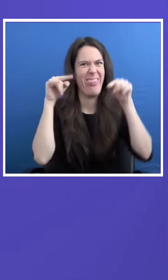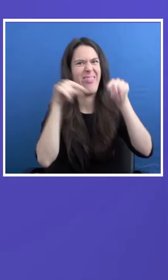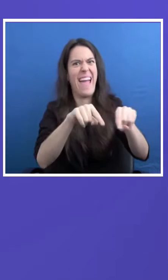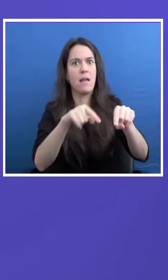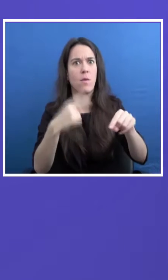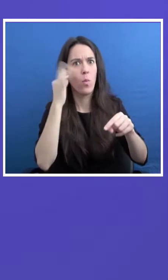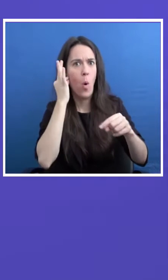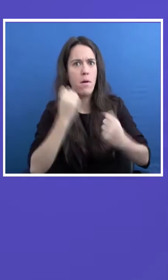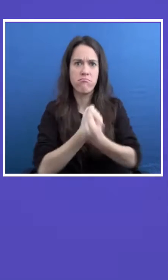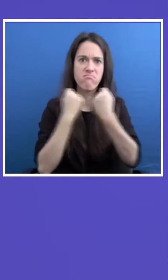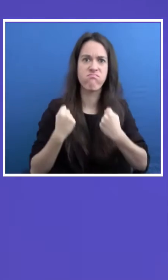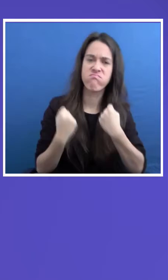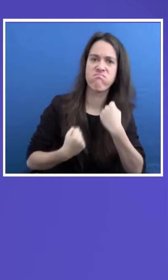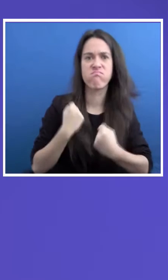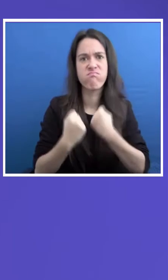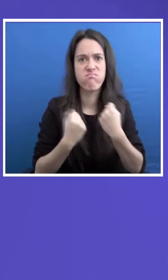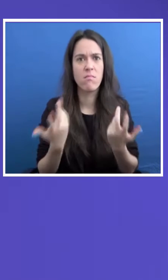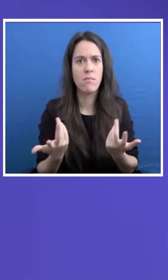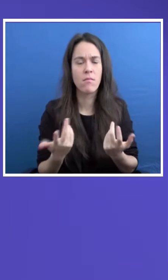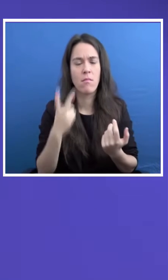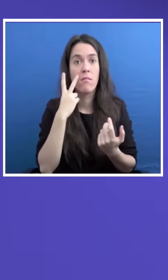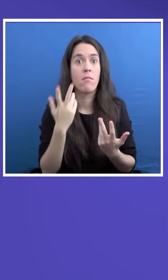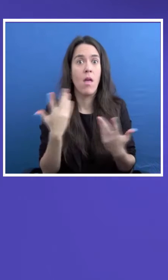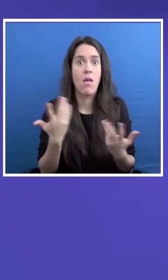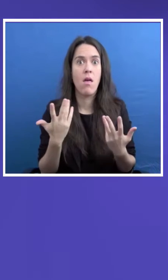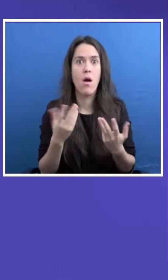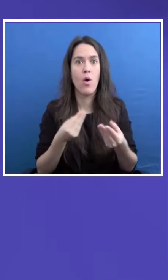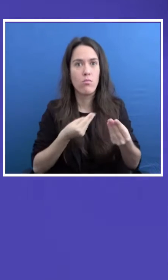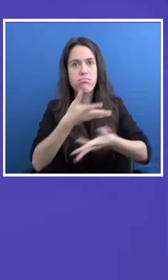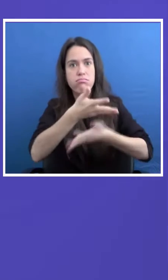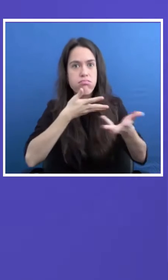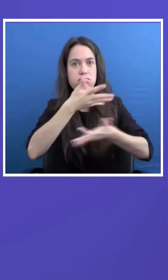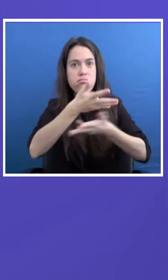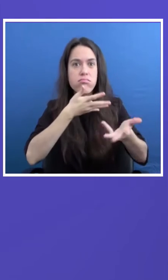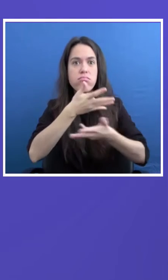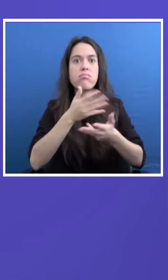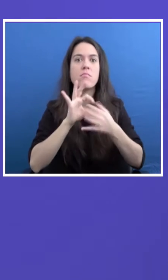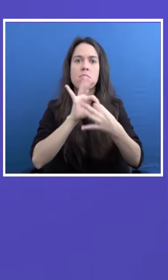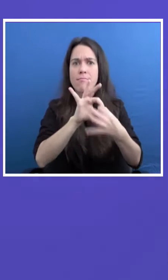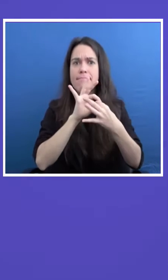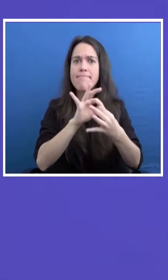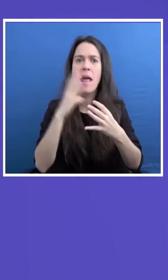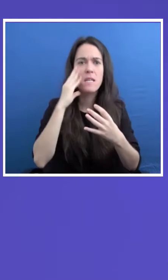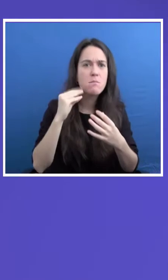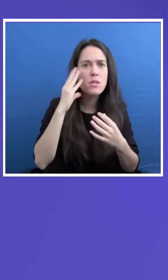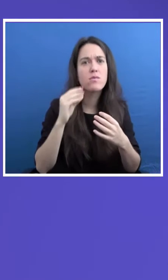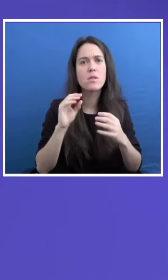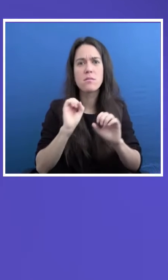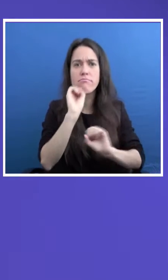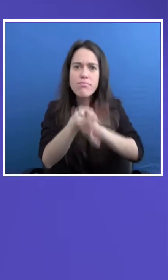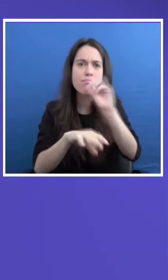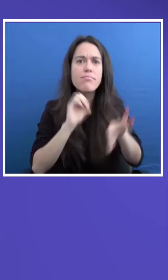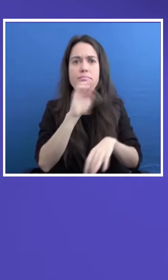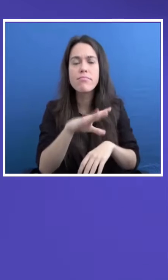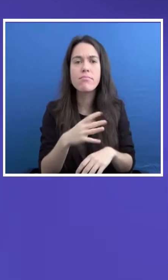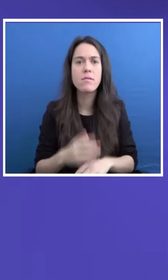can only happen through exchange of visits and sharing of experiences, like convening